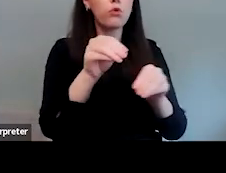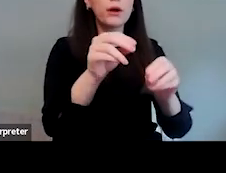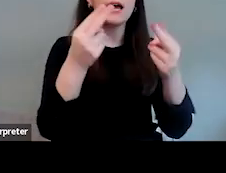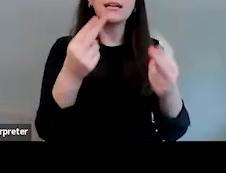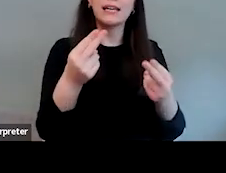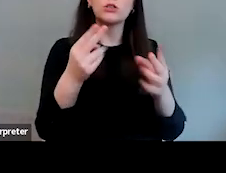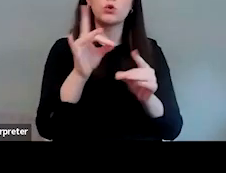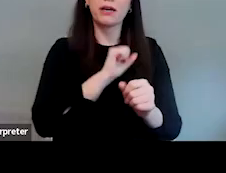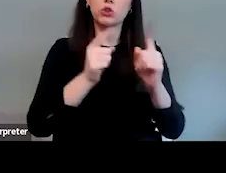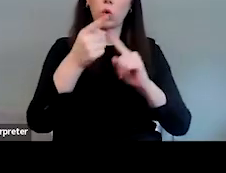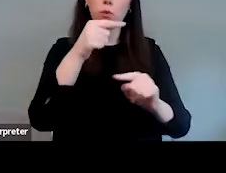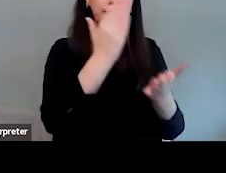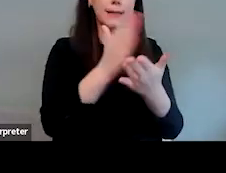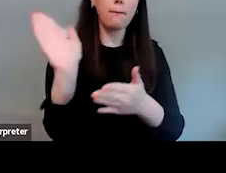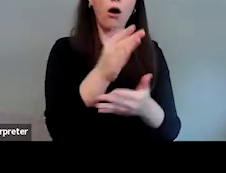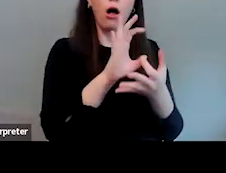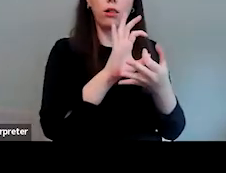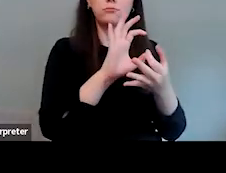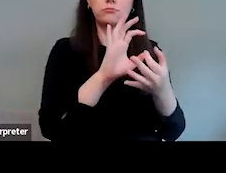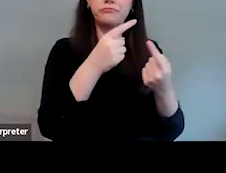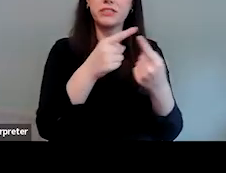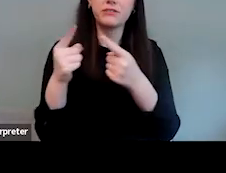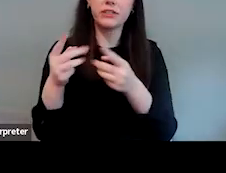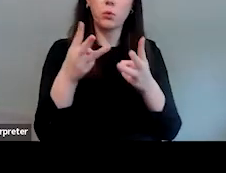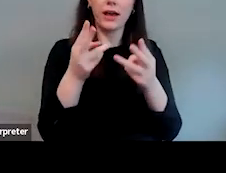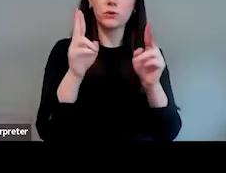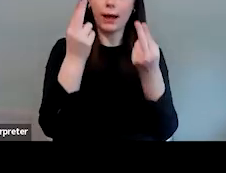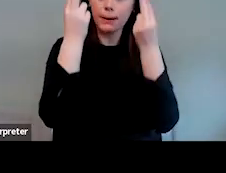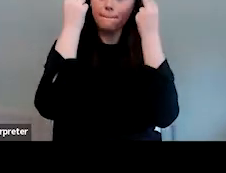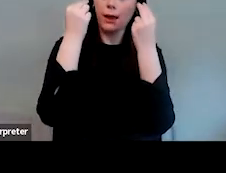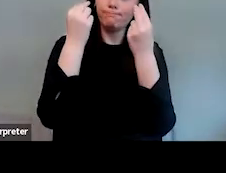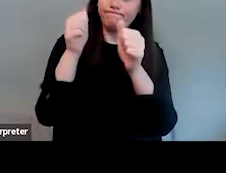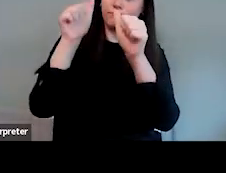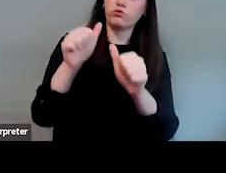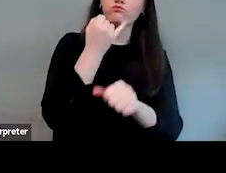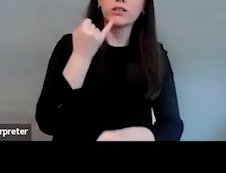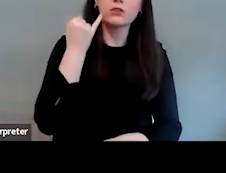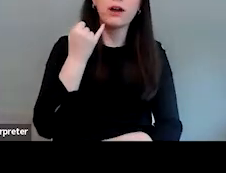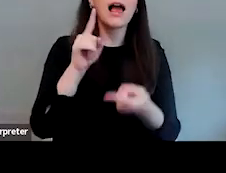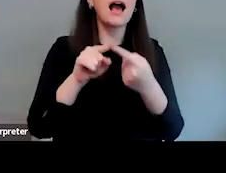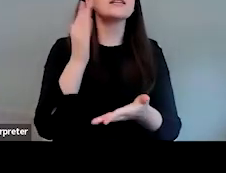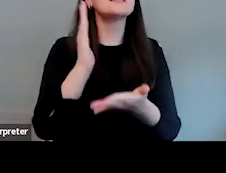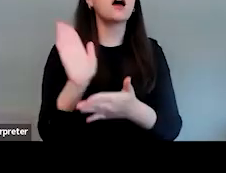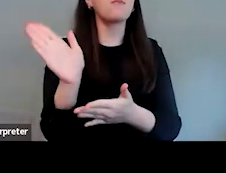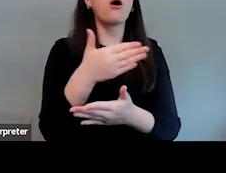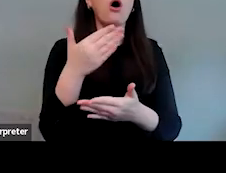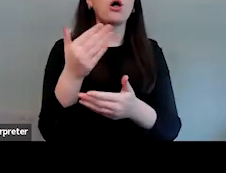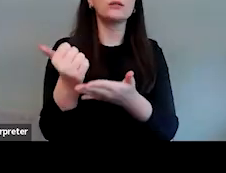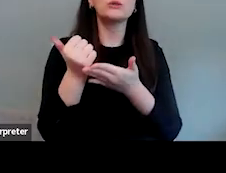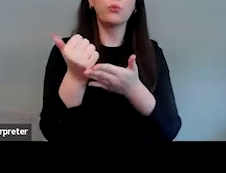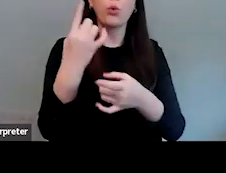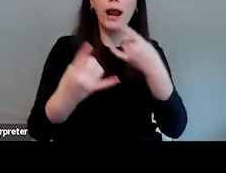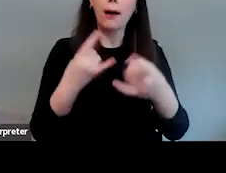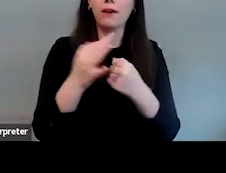of complicity and ending the support that Israel is receiving from all these actors in our